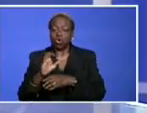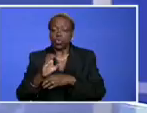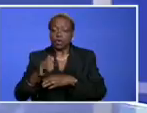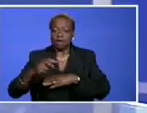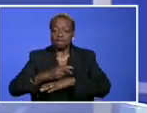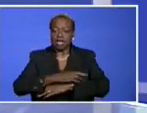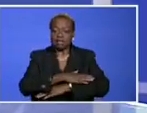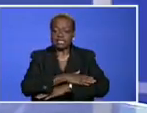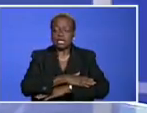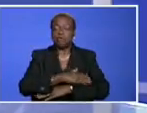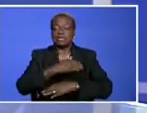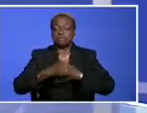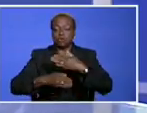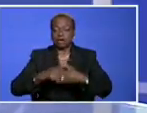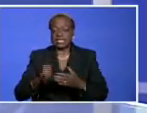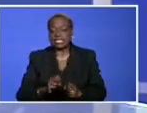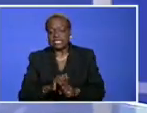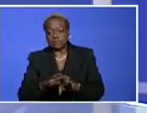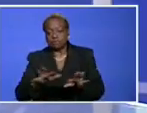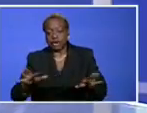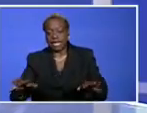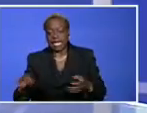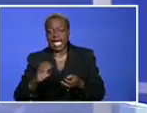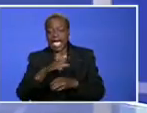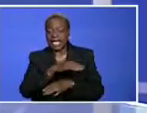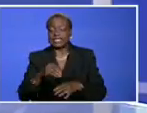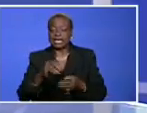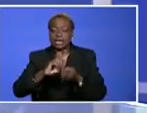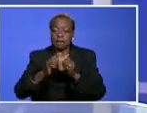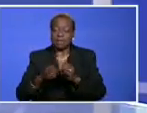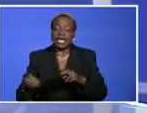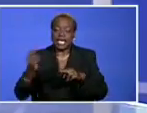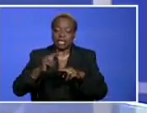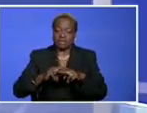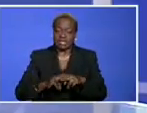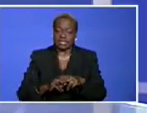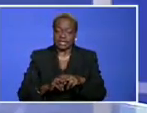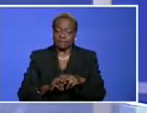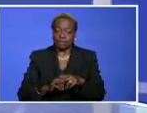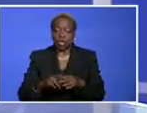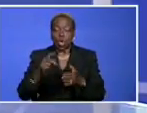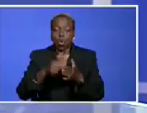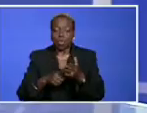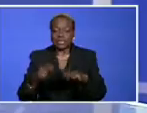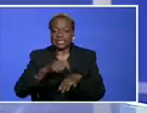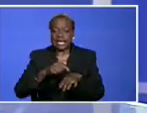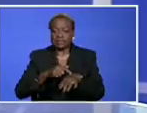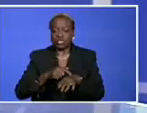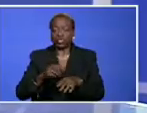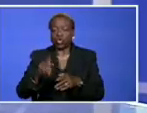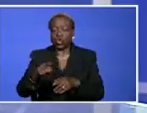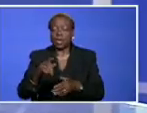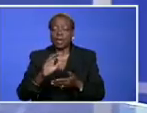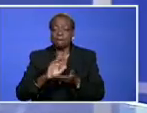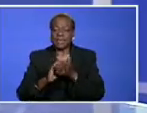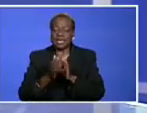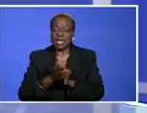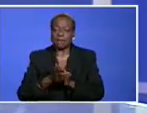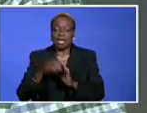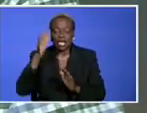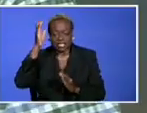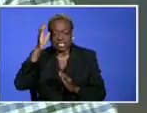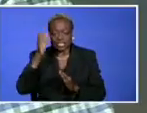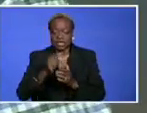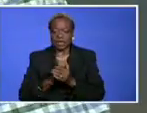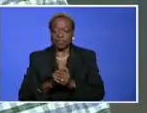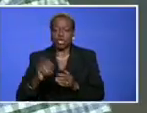progressing, spreading, and the numbers increasing. At what point did you become concerned, and what happened next? Well,